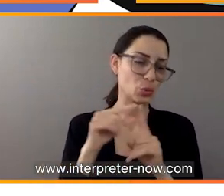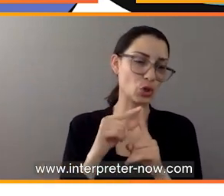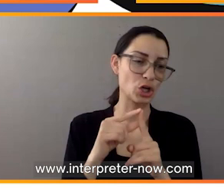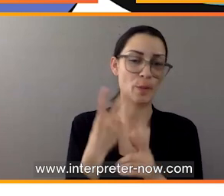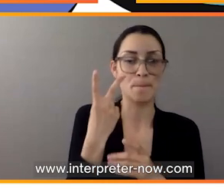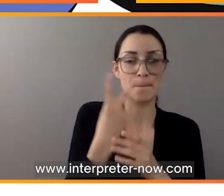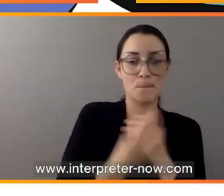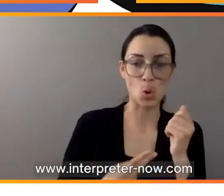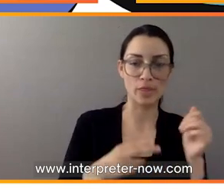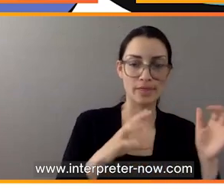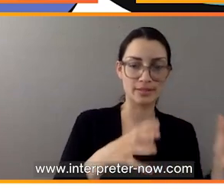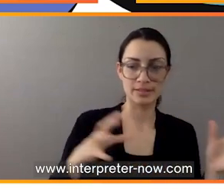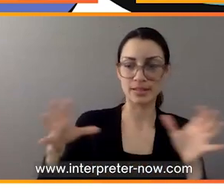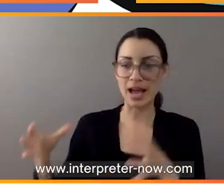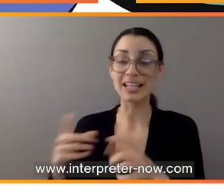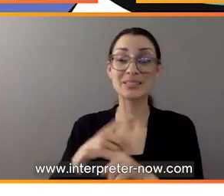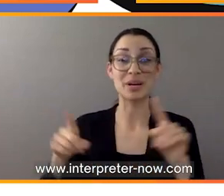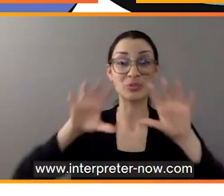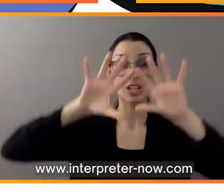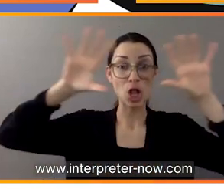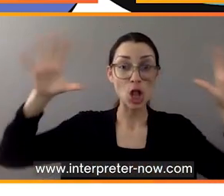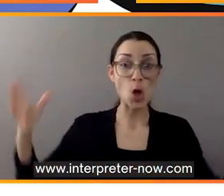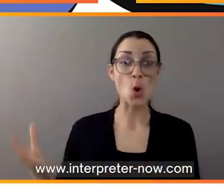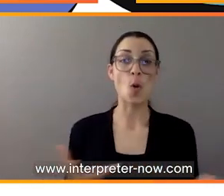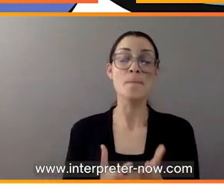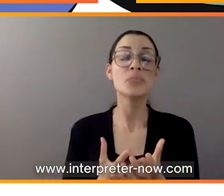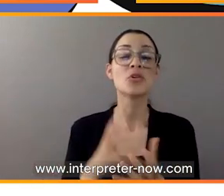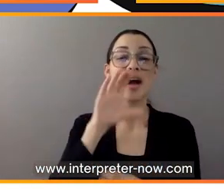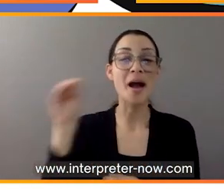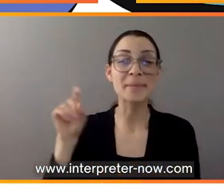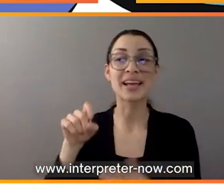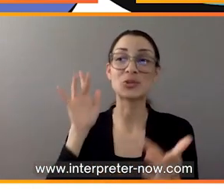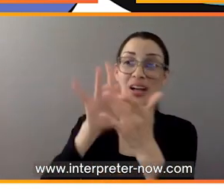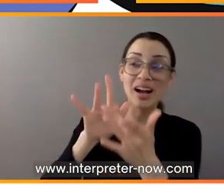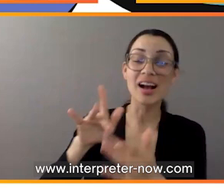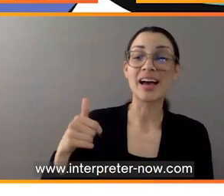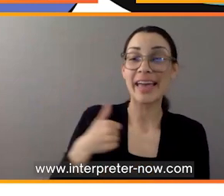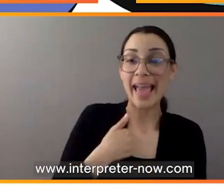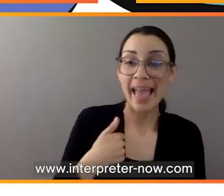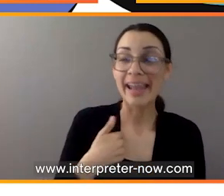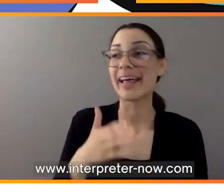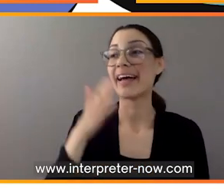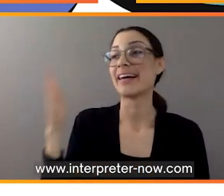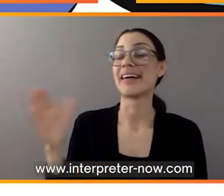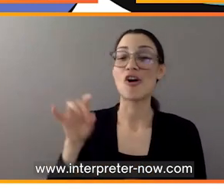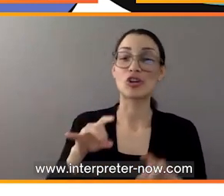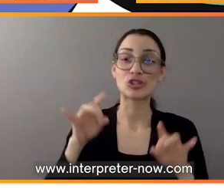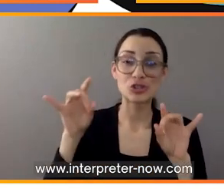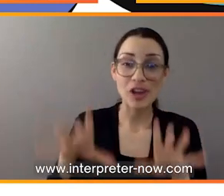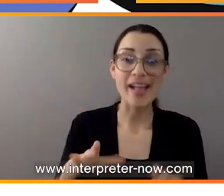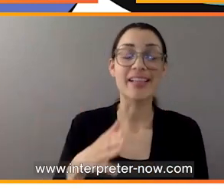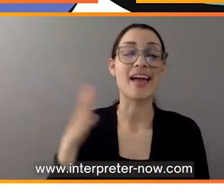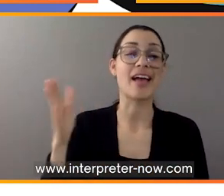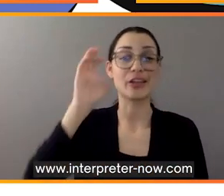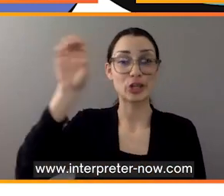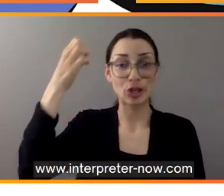was about, you know, I use the word both sides, but, you know, also it was a global company. You had to reach out to Canada, to Australia,